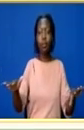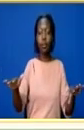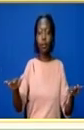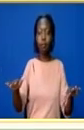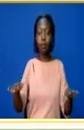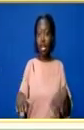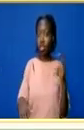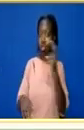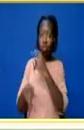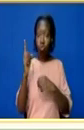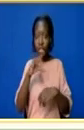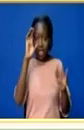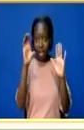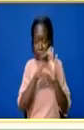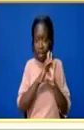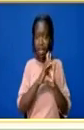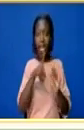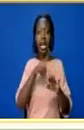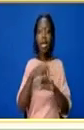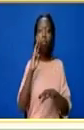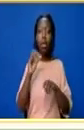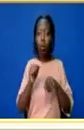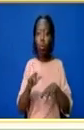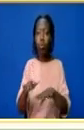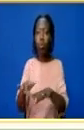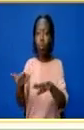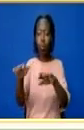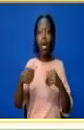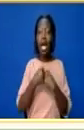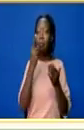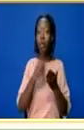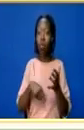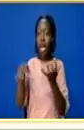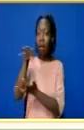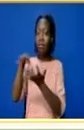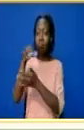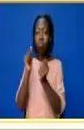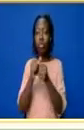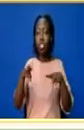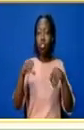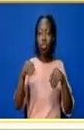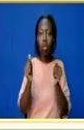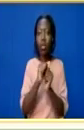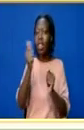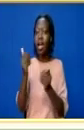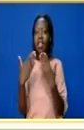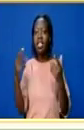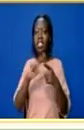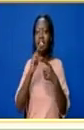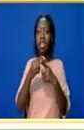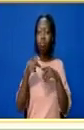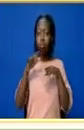our diagram, once it is flowing, it's going to carry everything. Yes. That is on its path. Yes. Going, depositing it